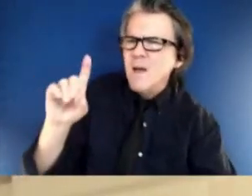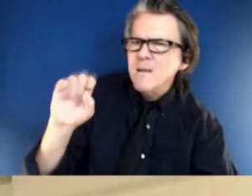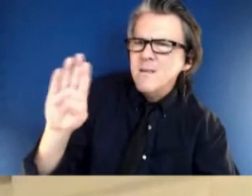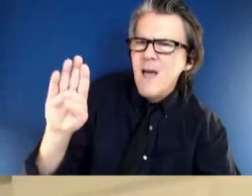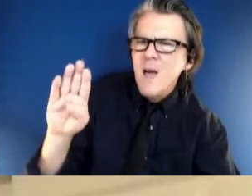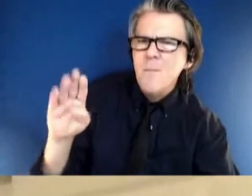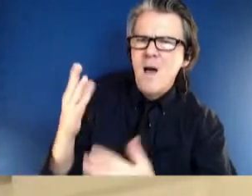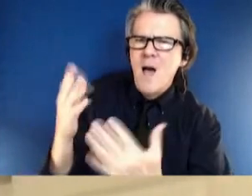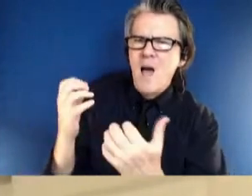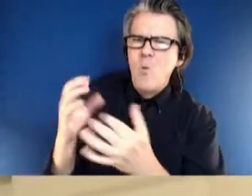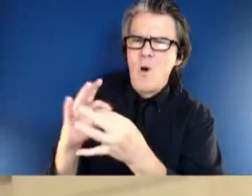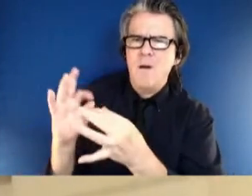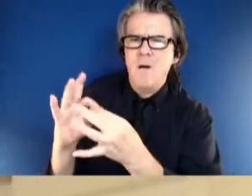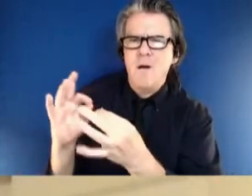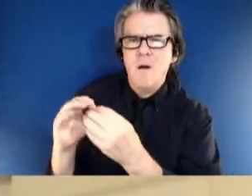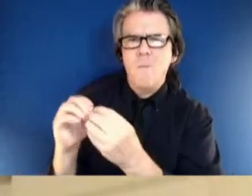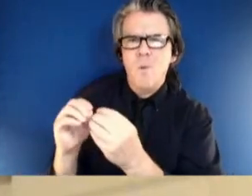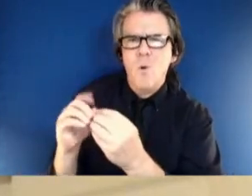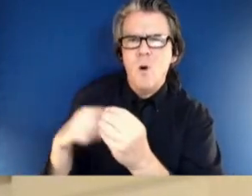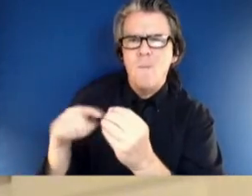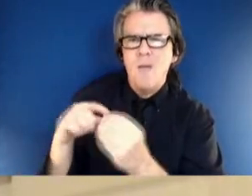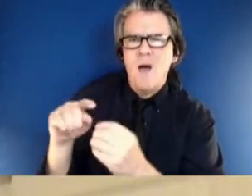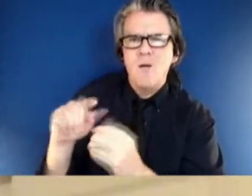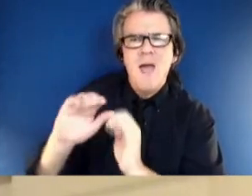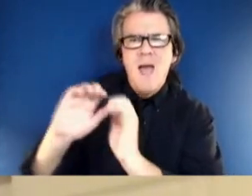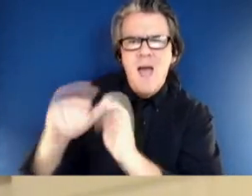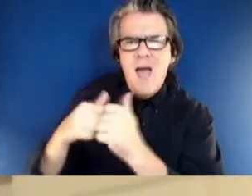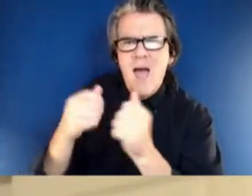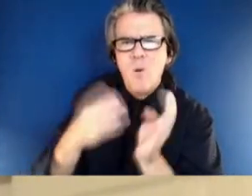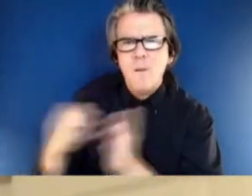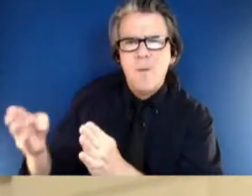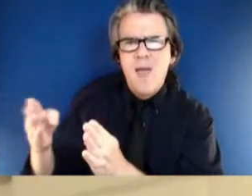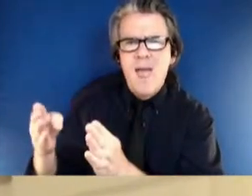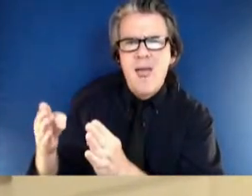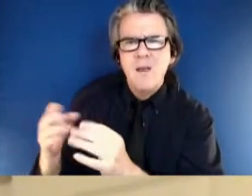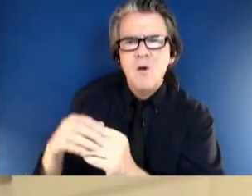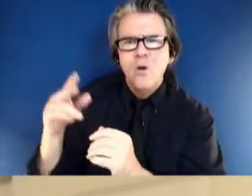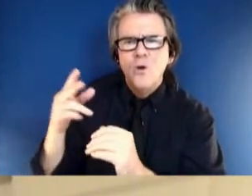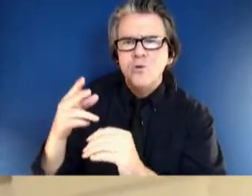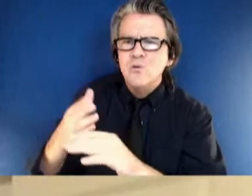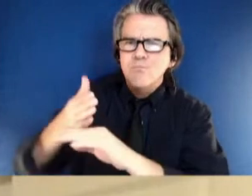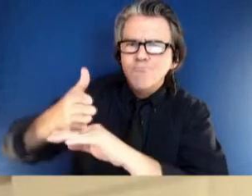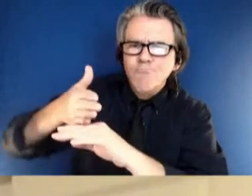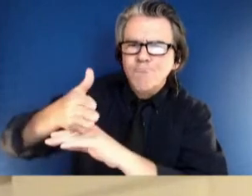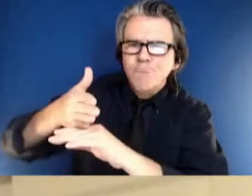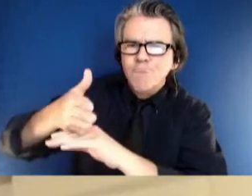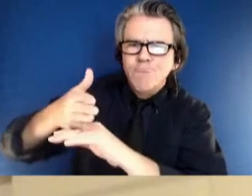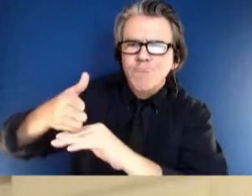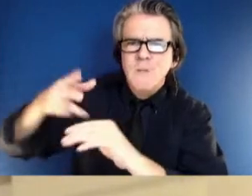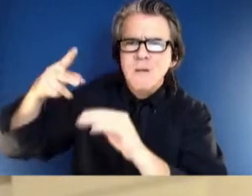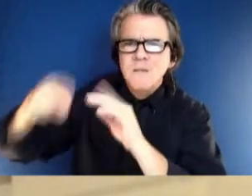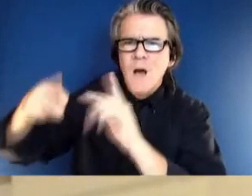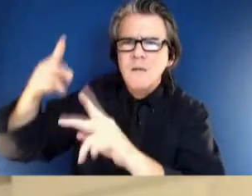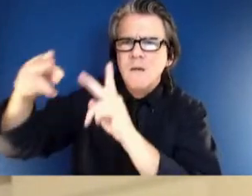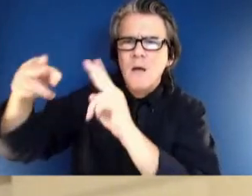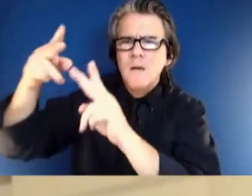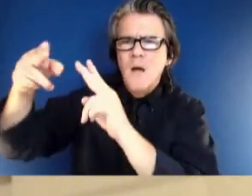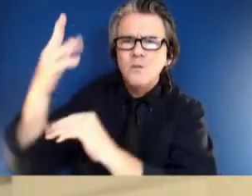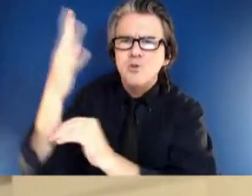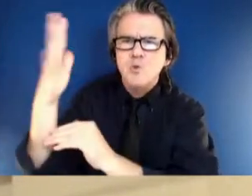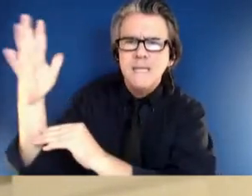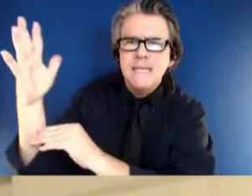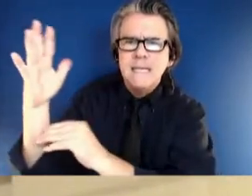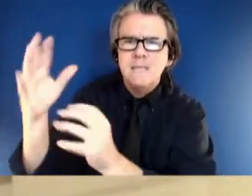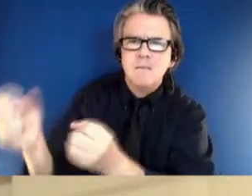this briefing with more information on vegetation management and where we're at with that work plan. So thanks for that question. As we wrap up now, I want